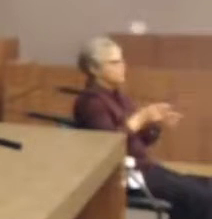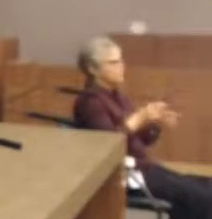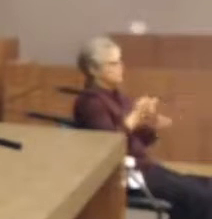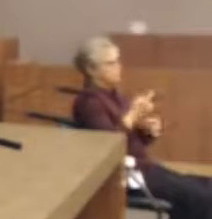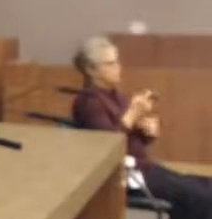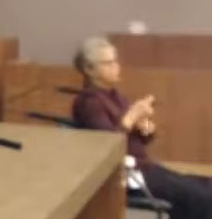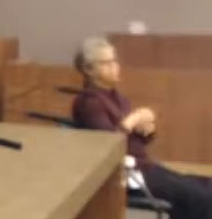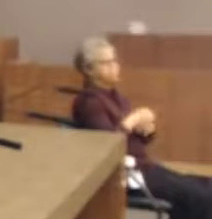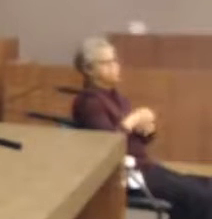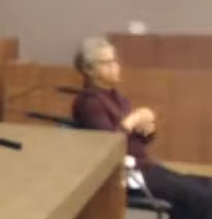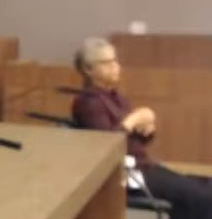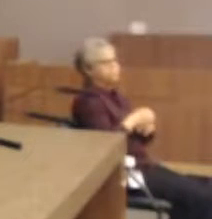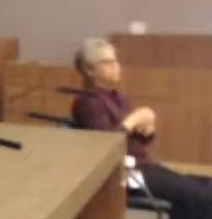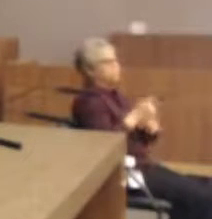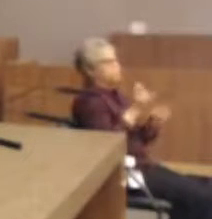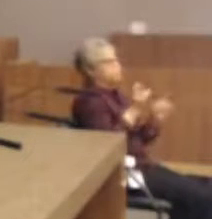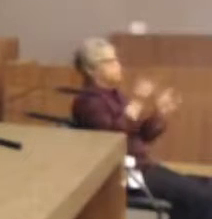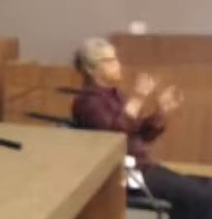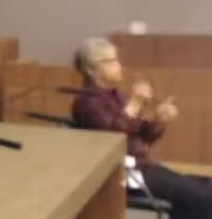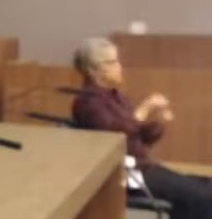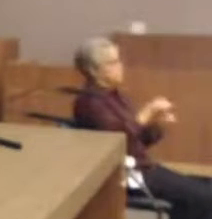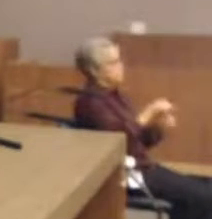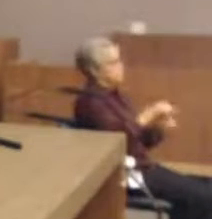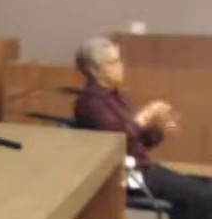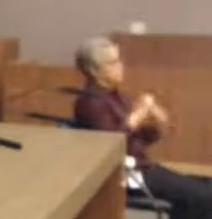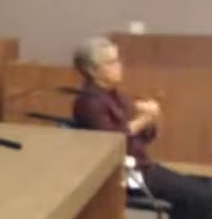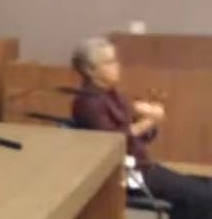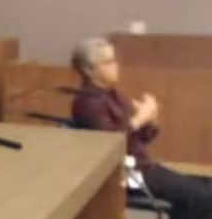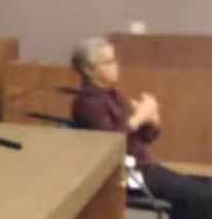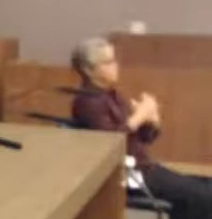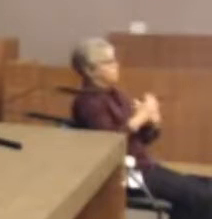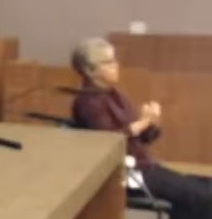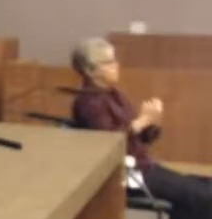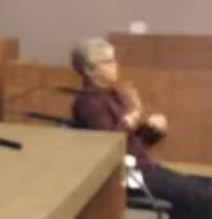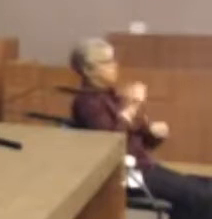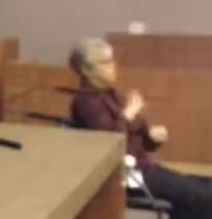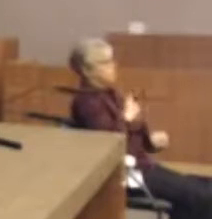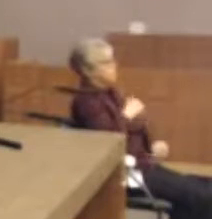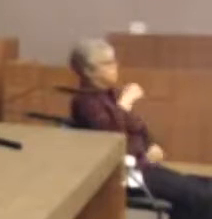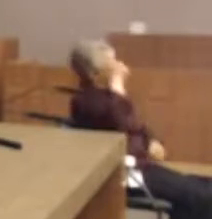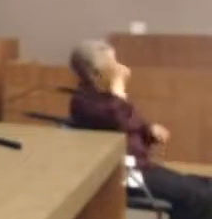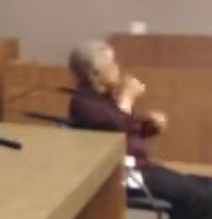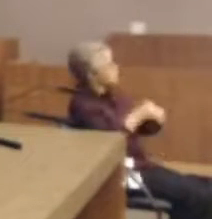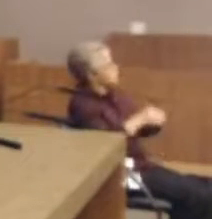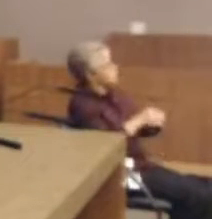So trauma affects our recall. It affects how the information went in, and it affects how the information comes out.